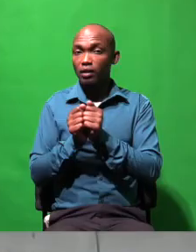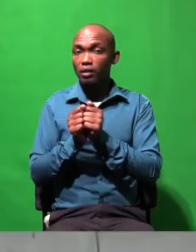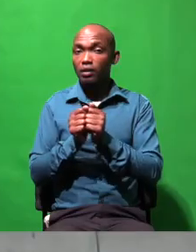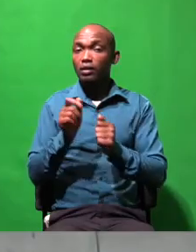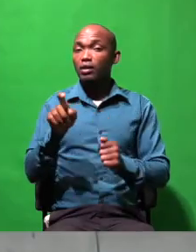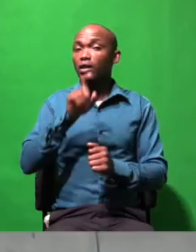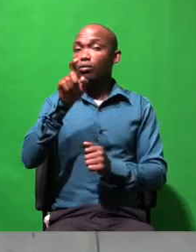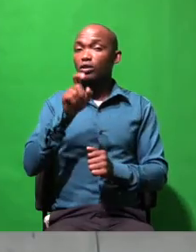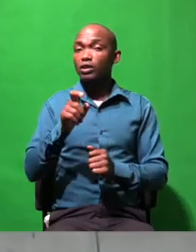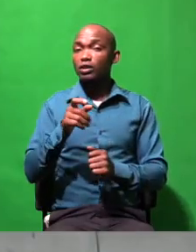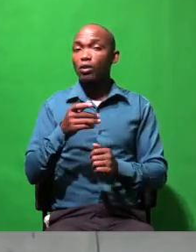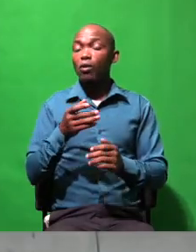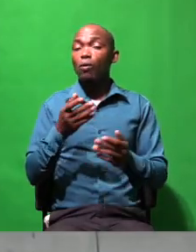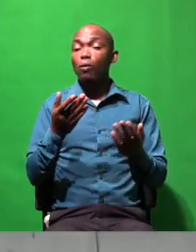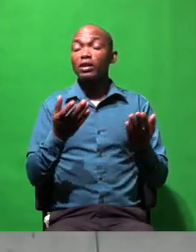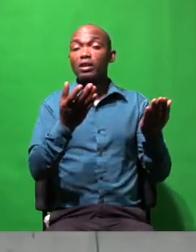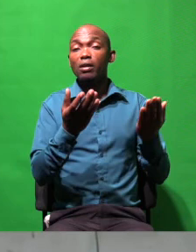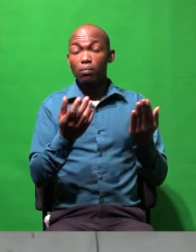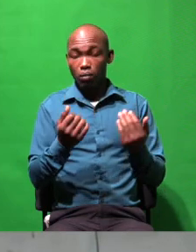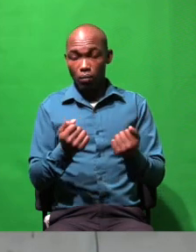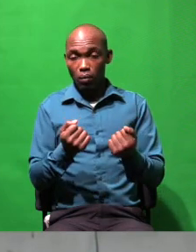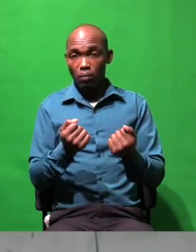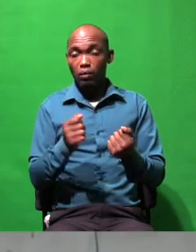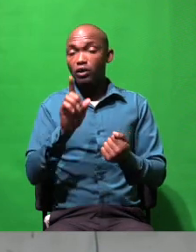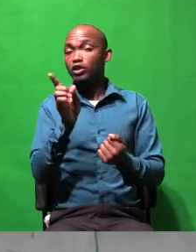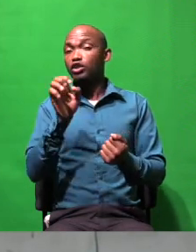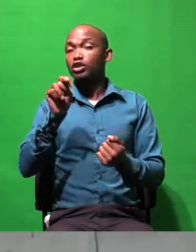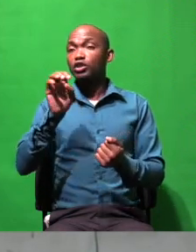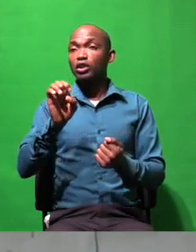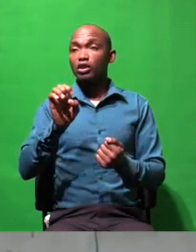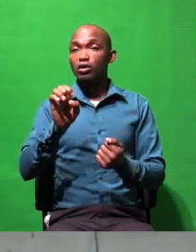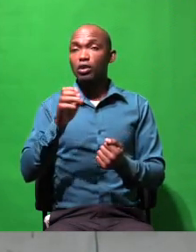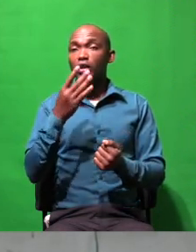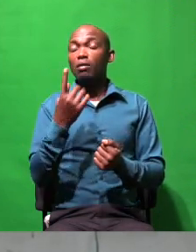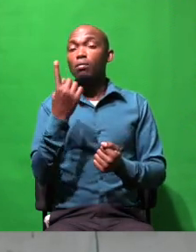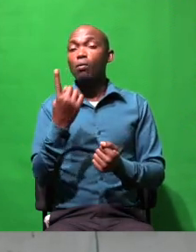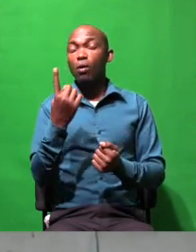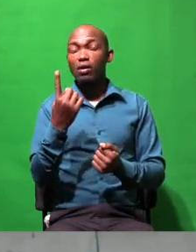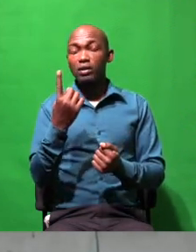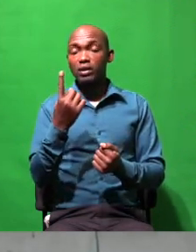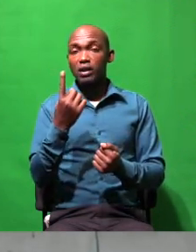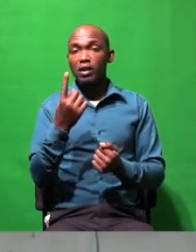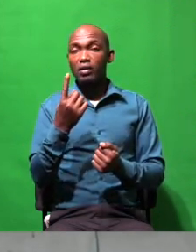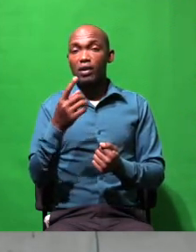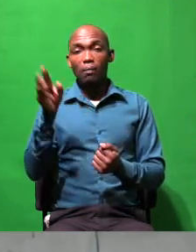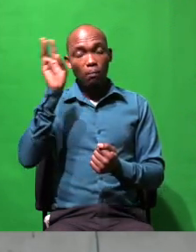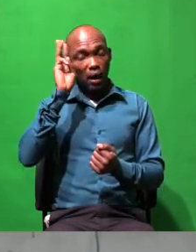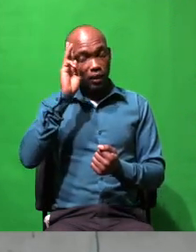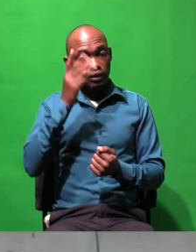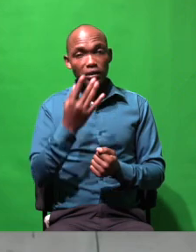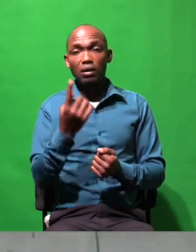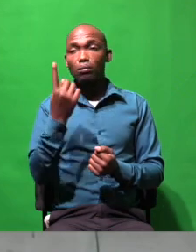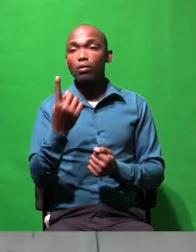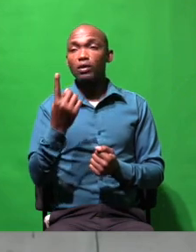are, what is the probable genotype of number 1? The parent number 1. And what